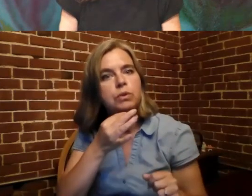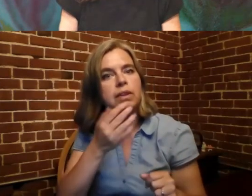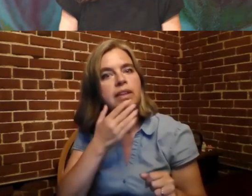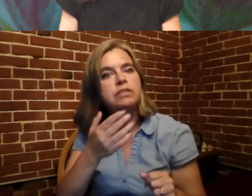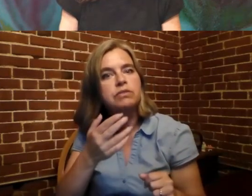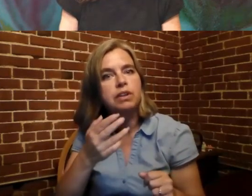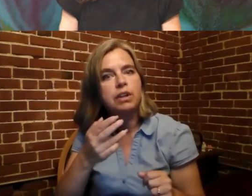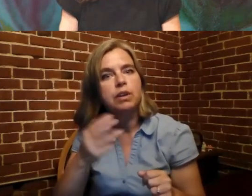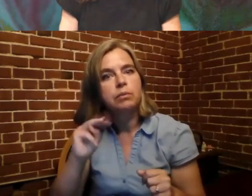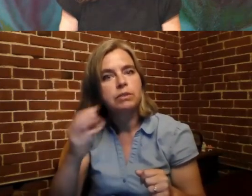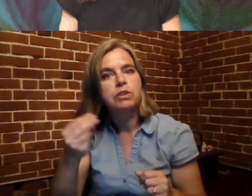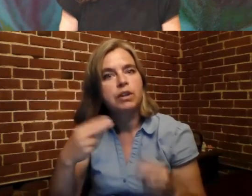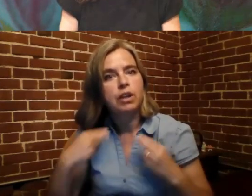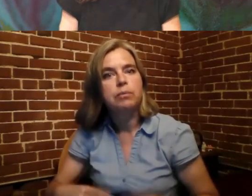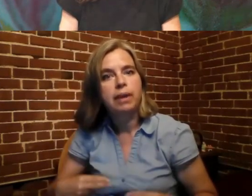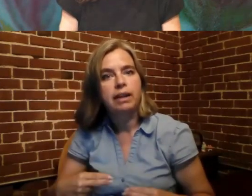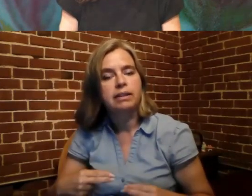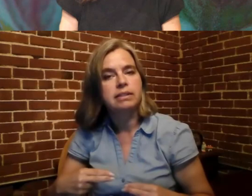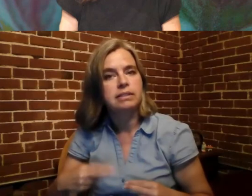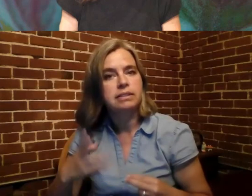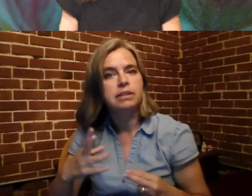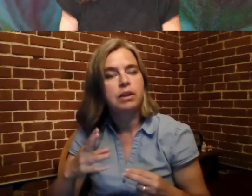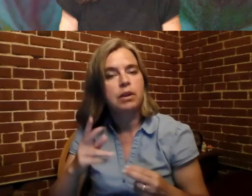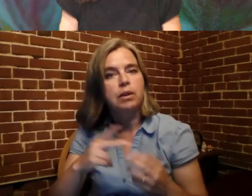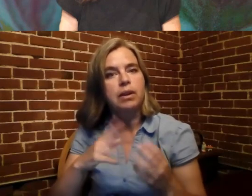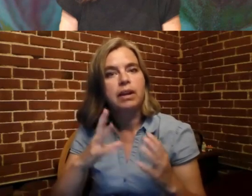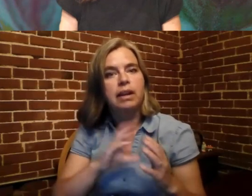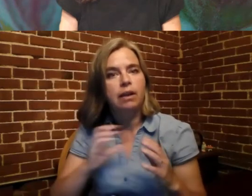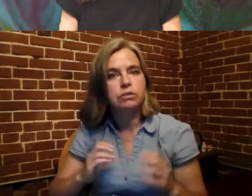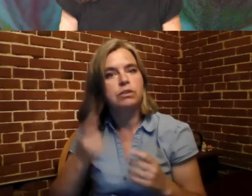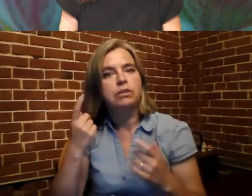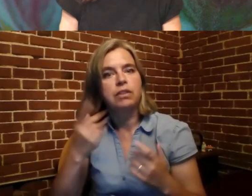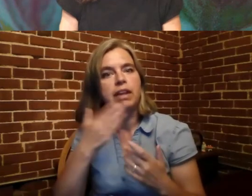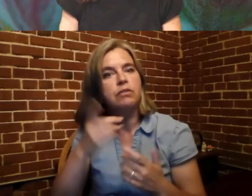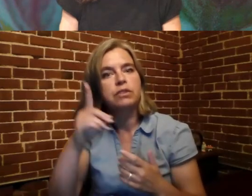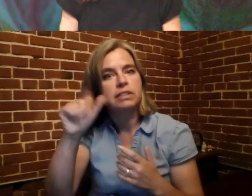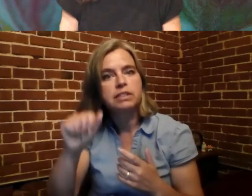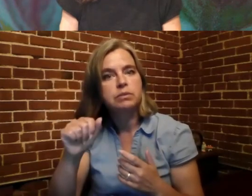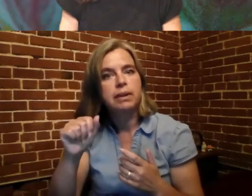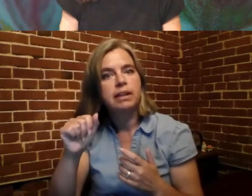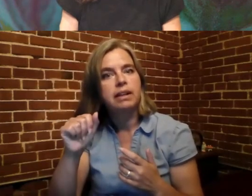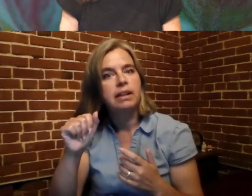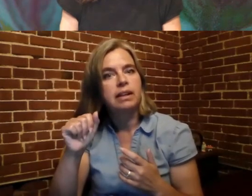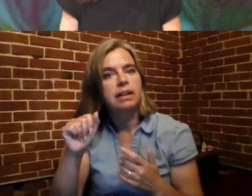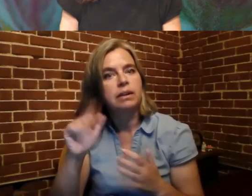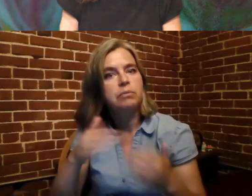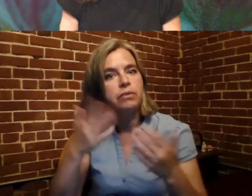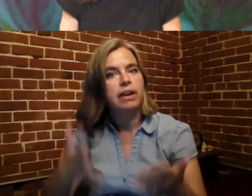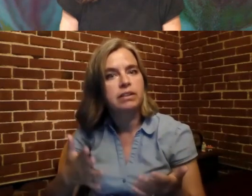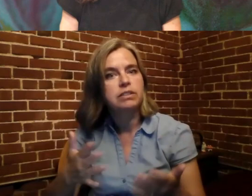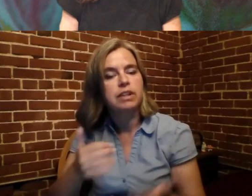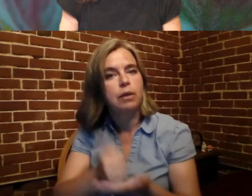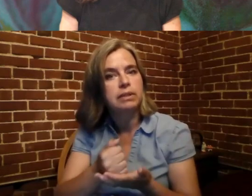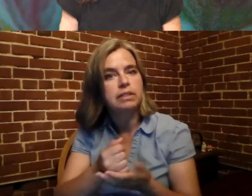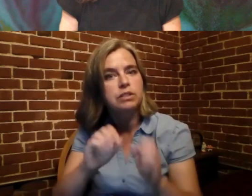project. And thanks to our accessibility providers for making this possible to spread the word and to as many people as possible. I